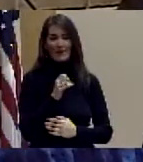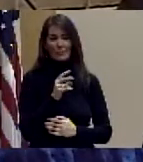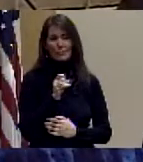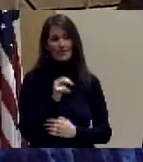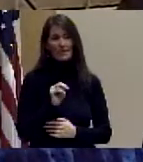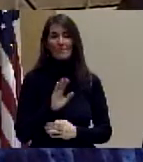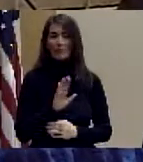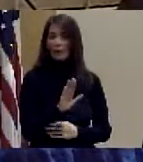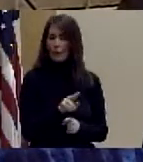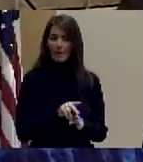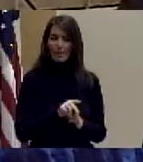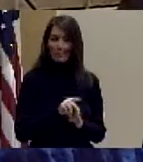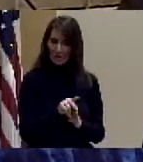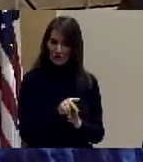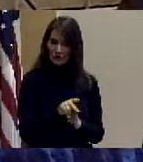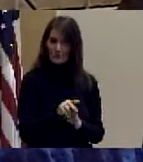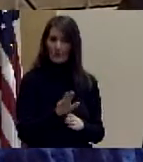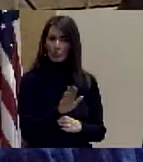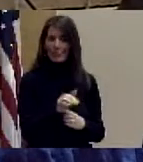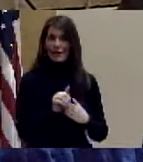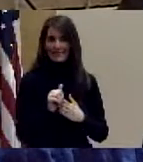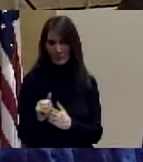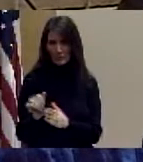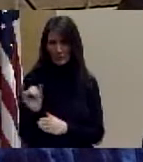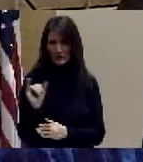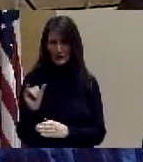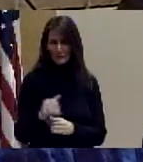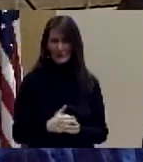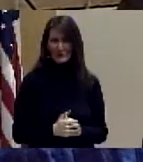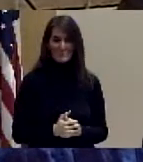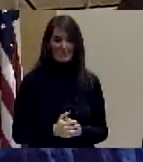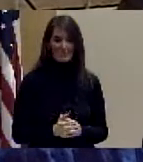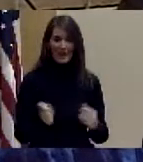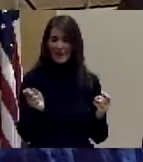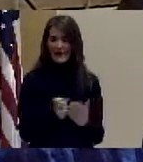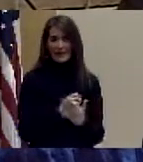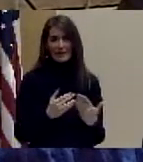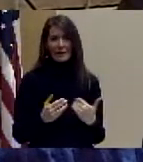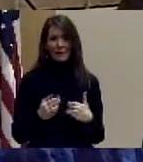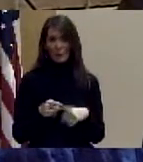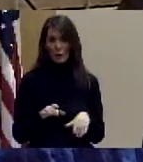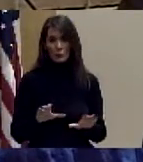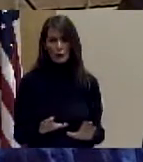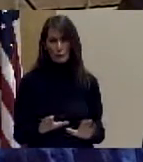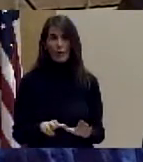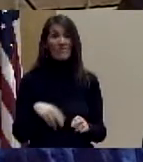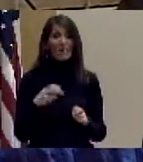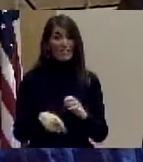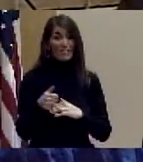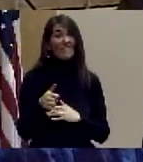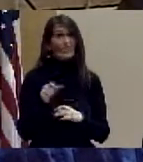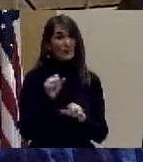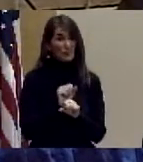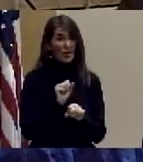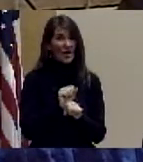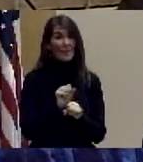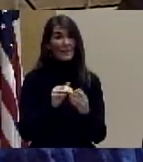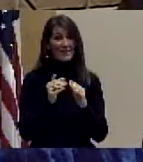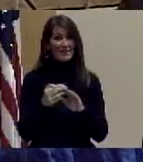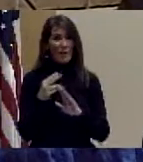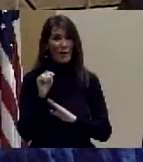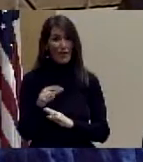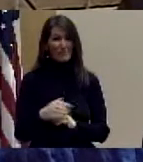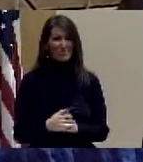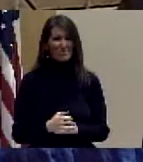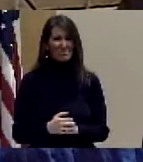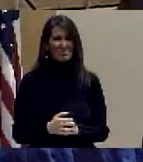your professionalism and your leadership in everything that you do in the toughest job in Town Hall. And